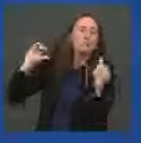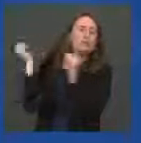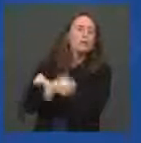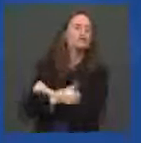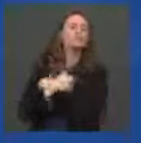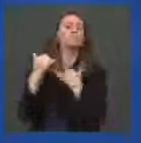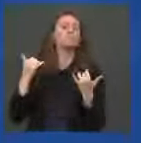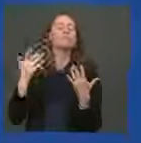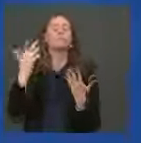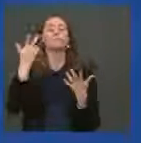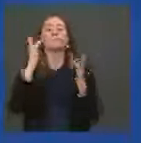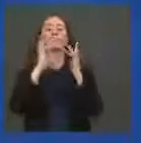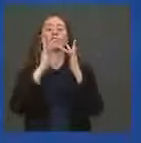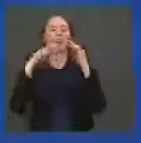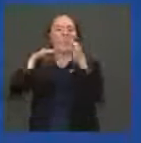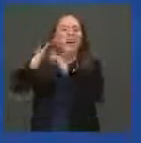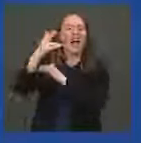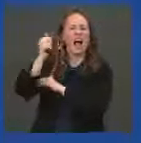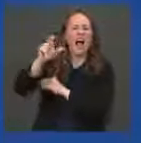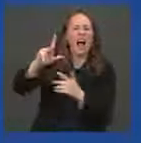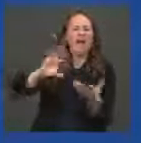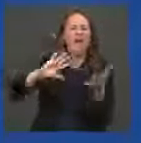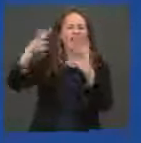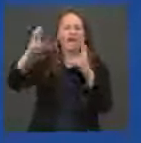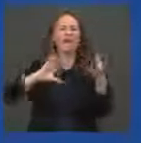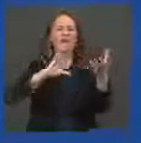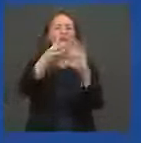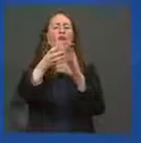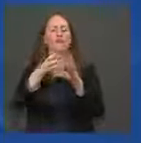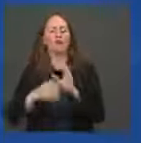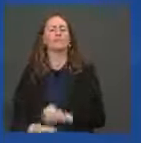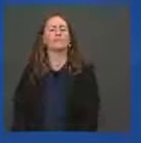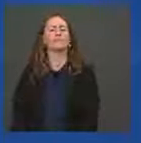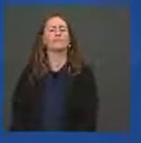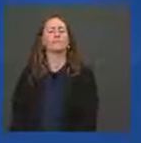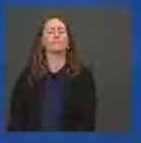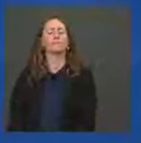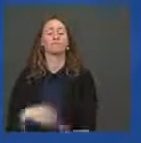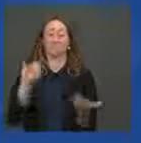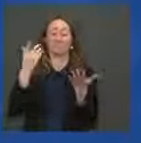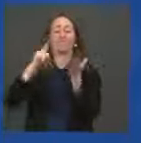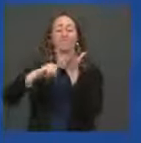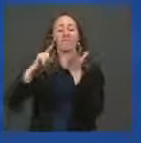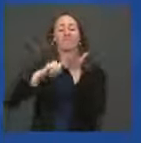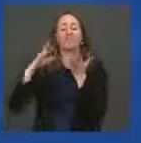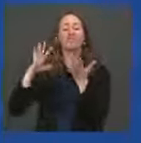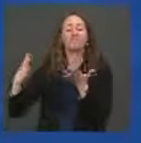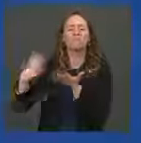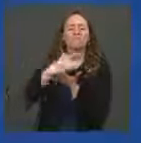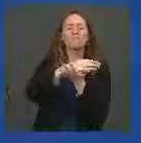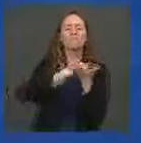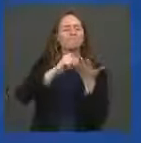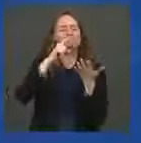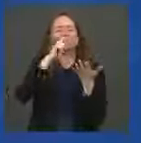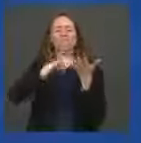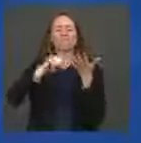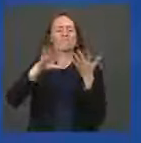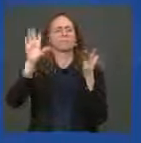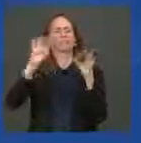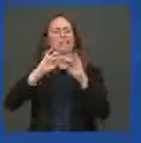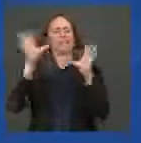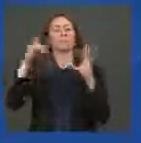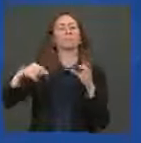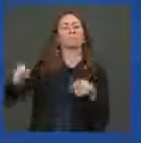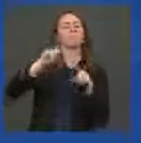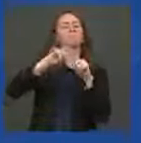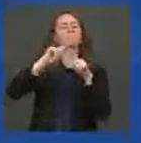disruptions. In fact, research tells us that a company can expect to lose over 40% of 1 year's